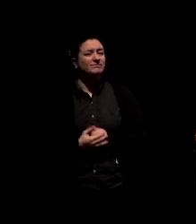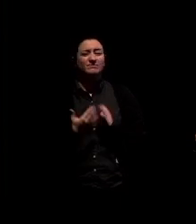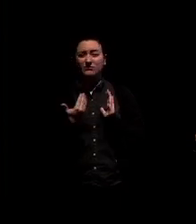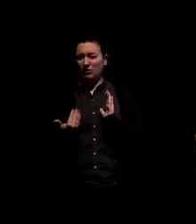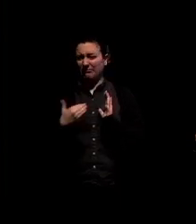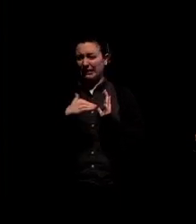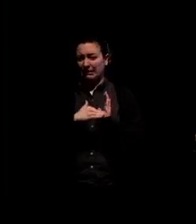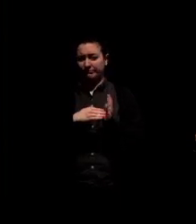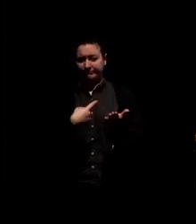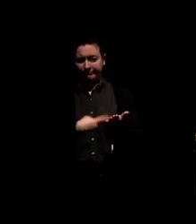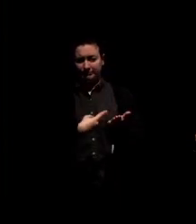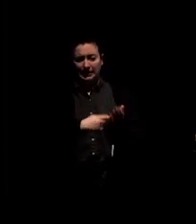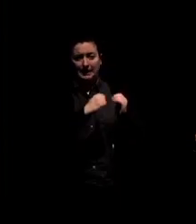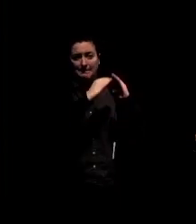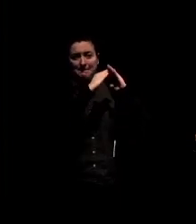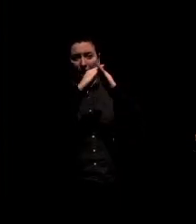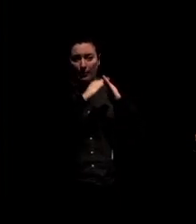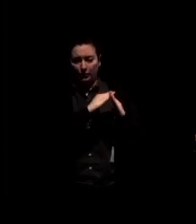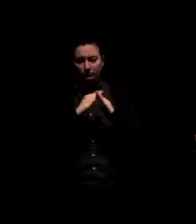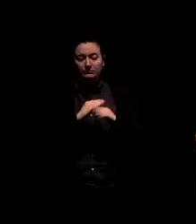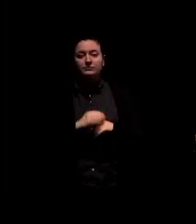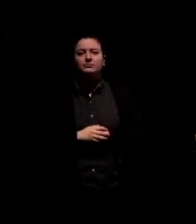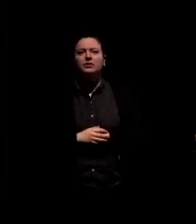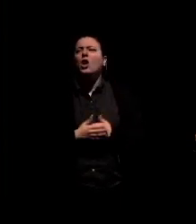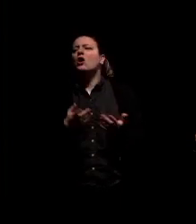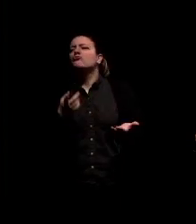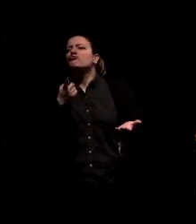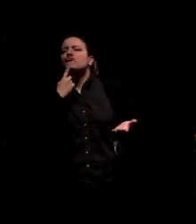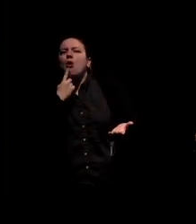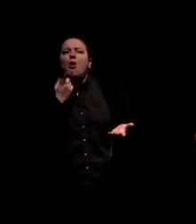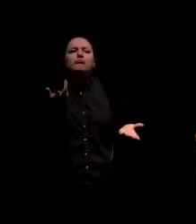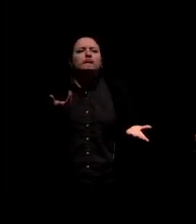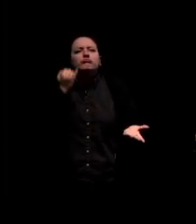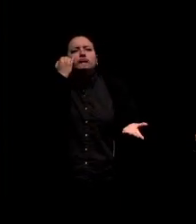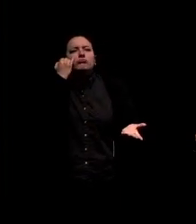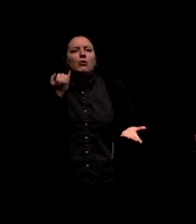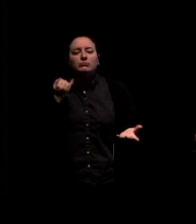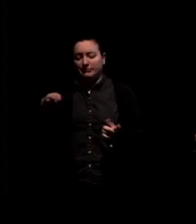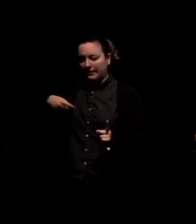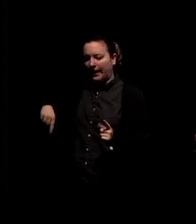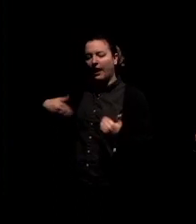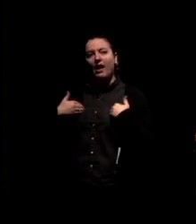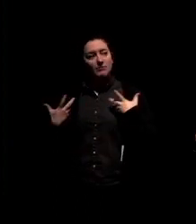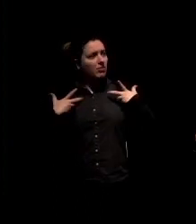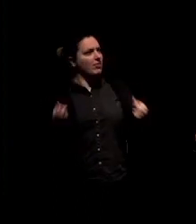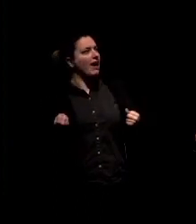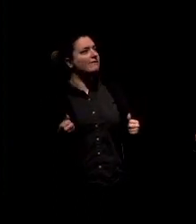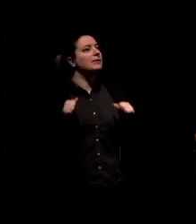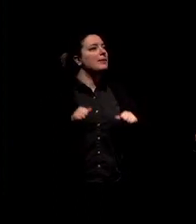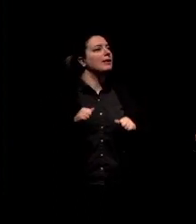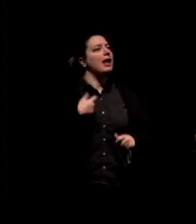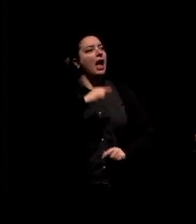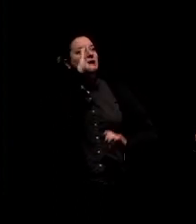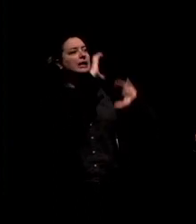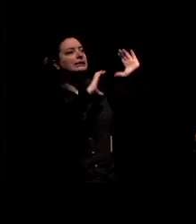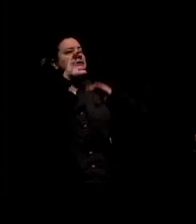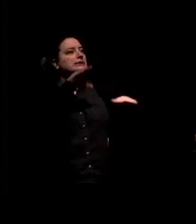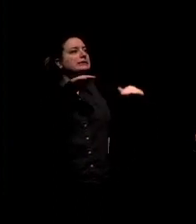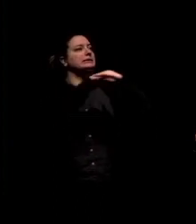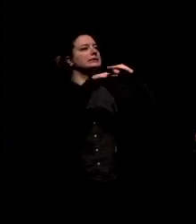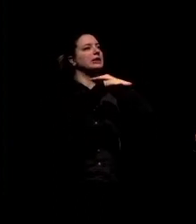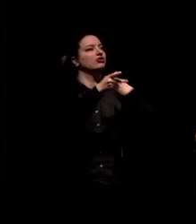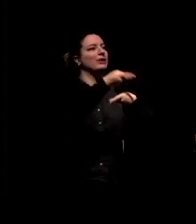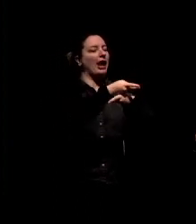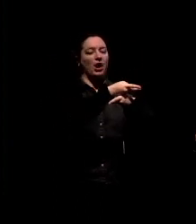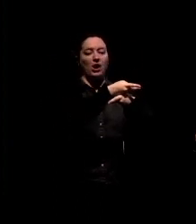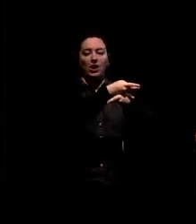community experience. So even if they have the confidence, the ability, and the wherewithal to seek care, there are other barriers that make it difficult